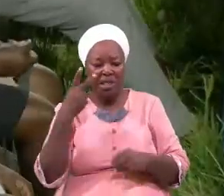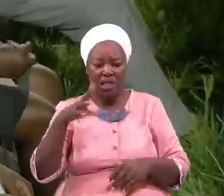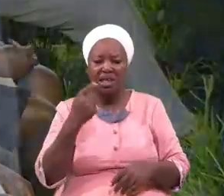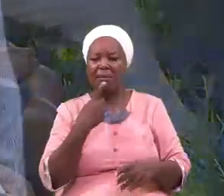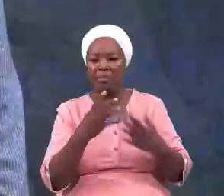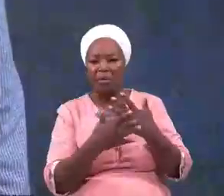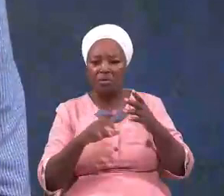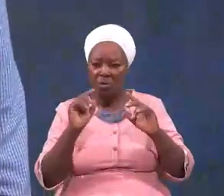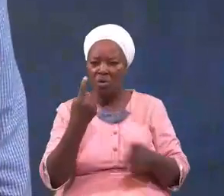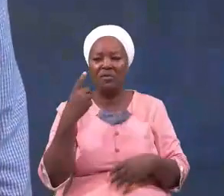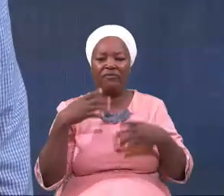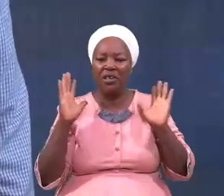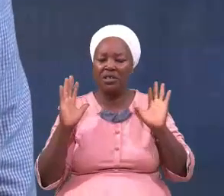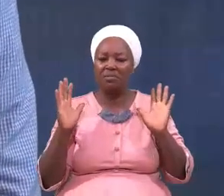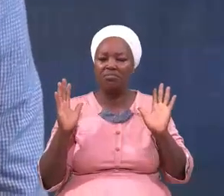blood.